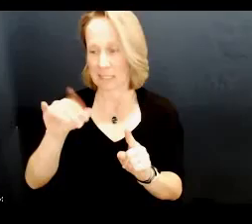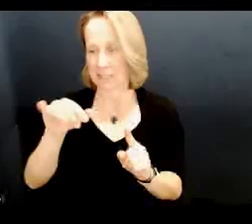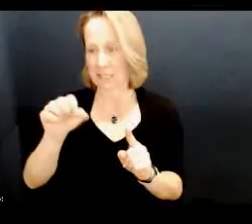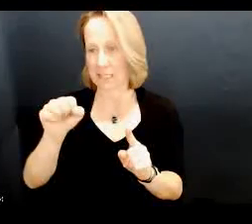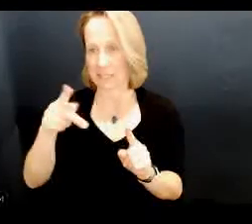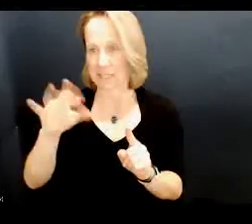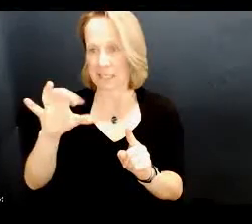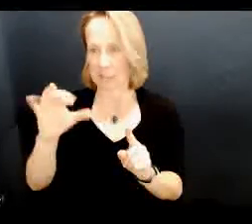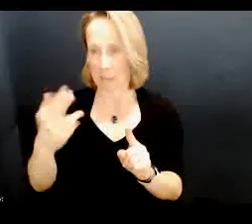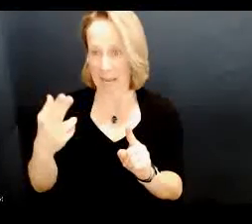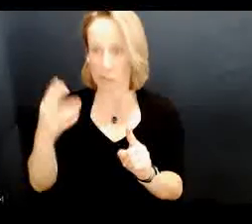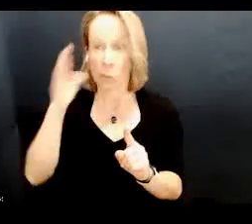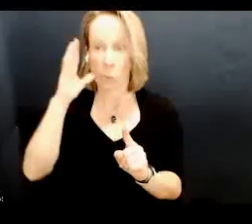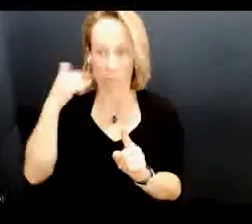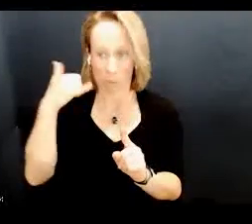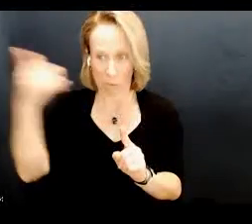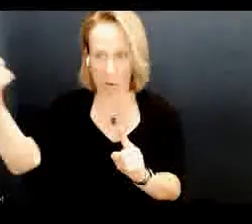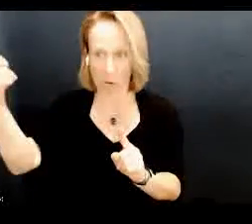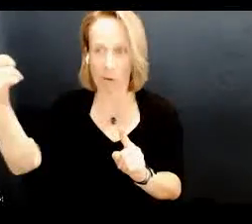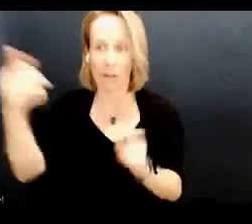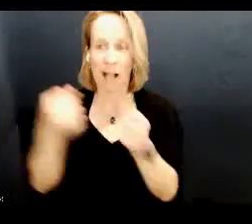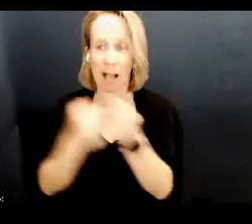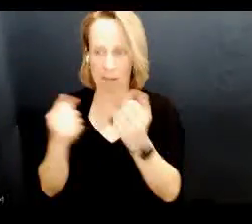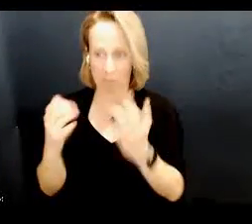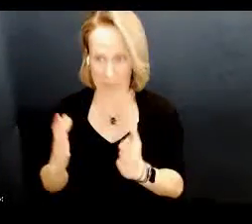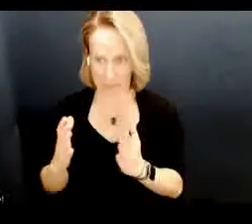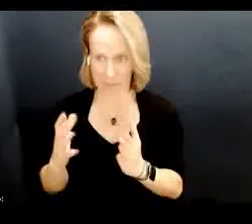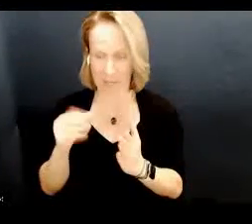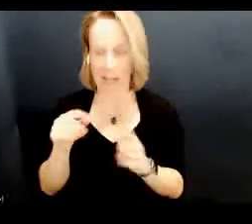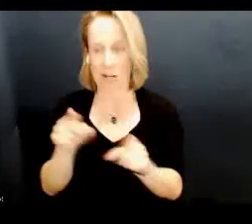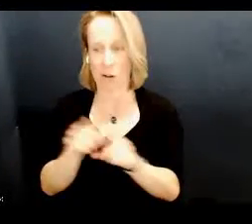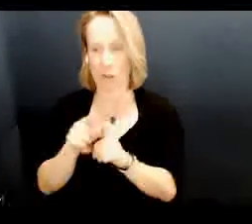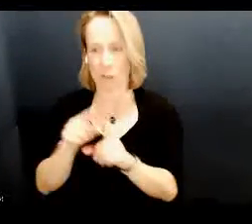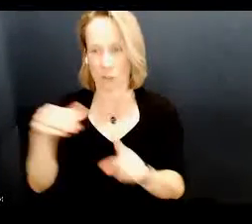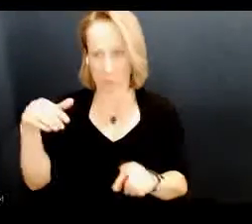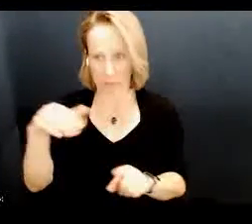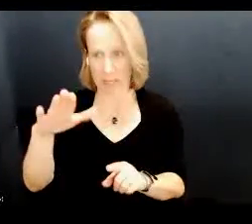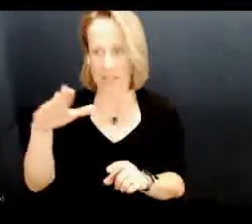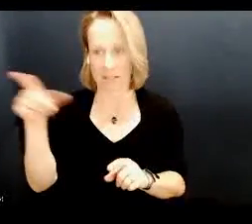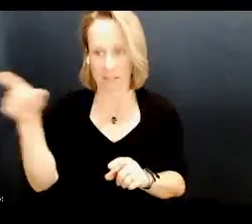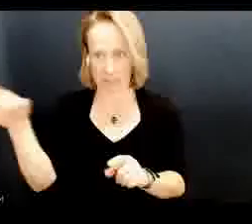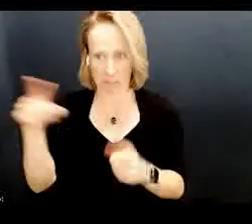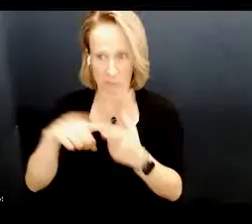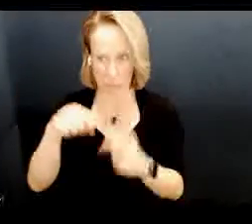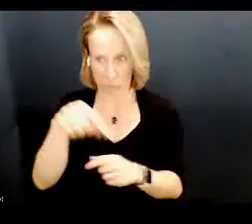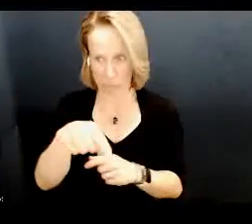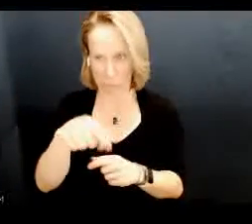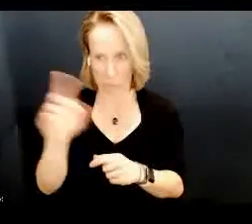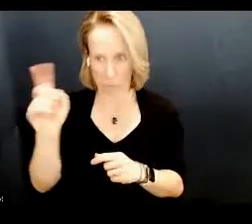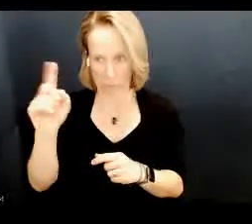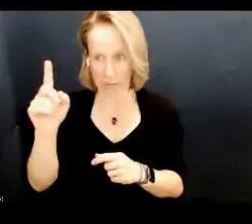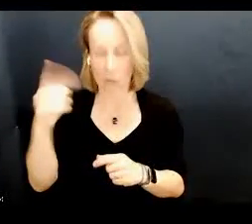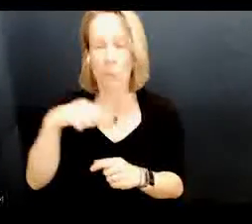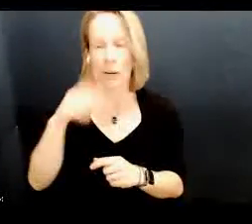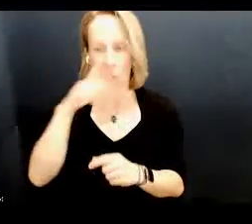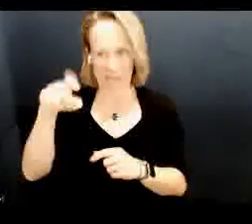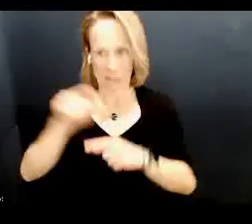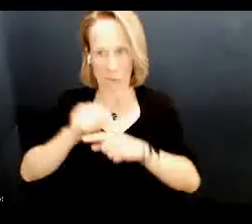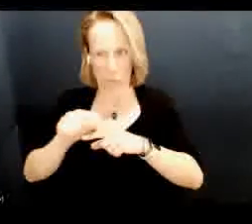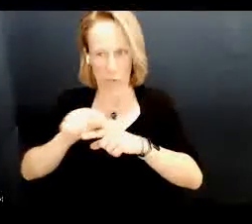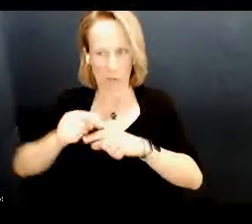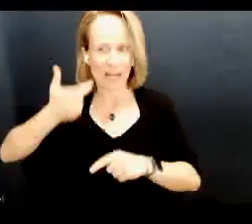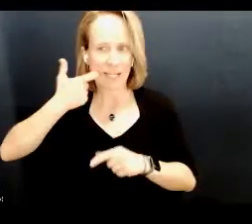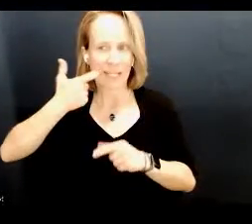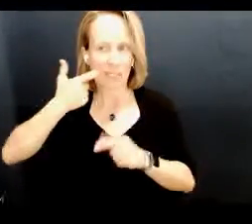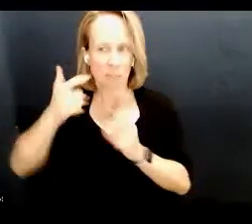the advocate and also sending them to the scene. We're going to need to train dispatch, right, on what they're going to need to